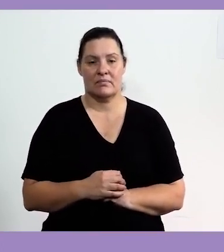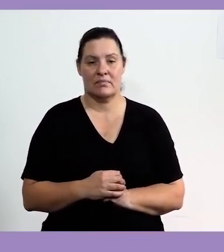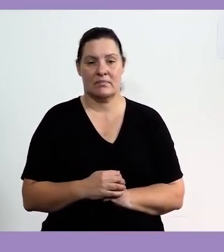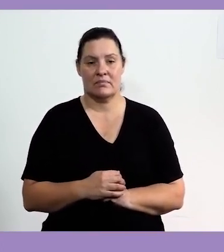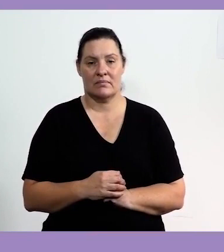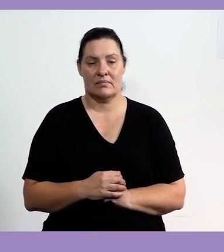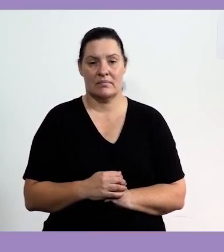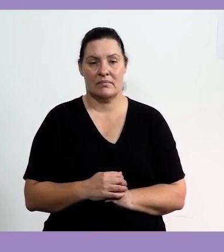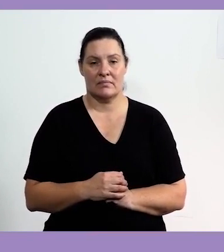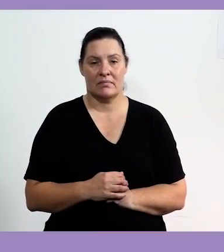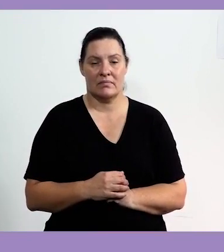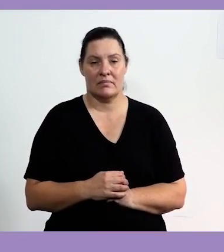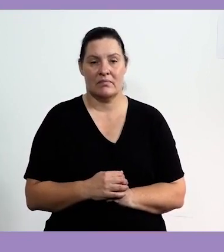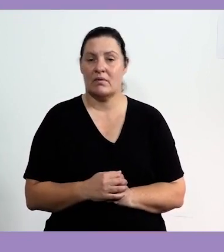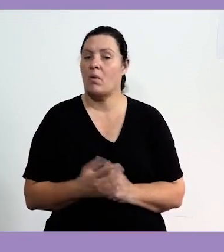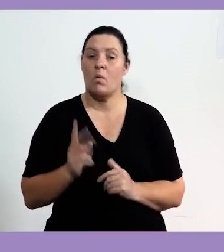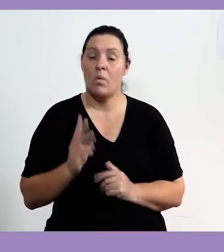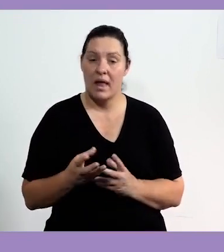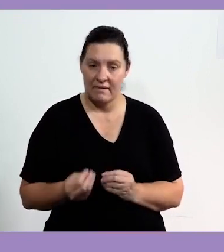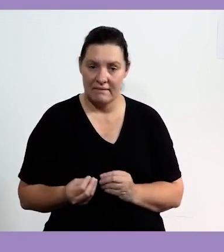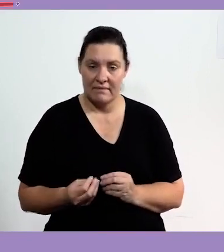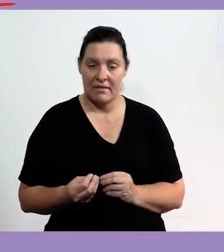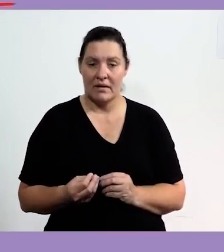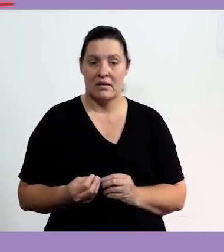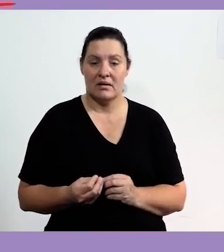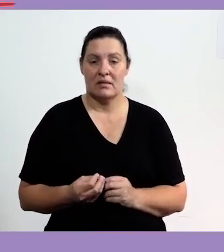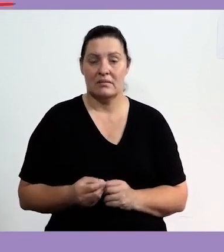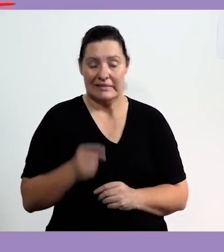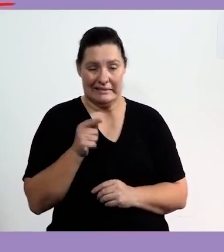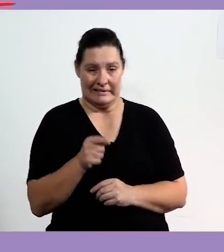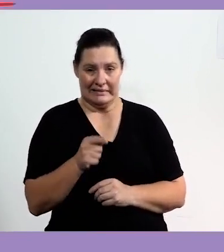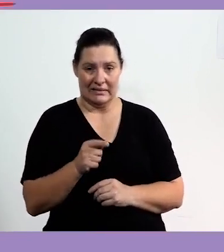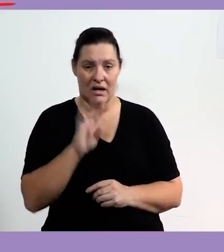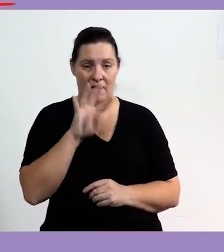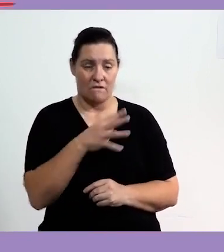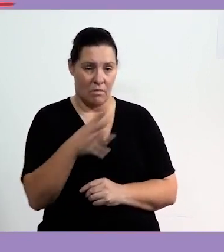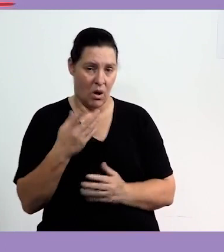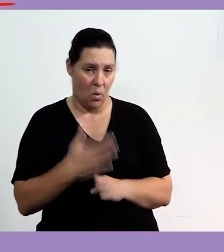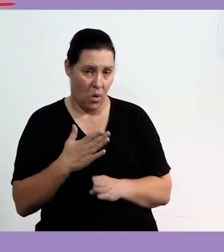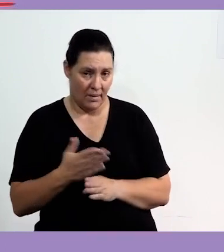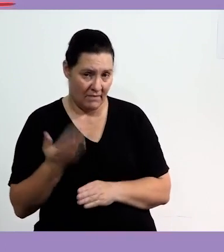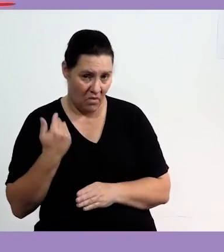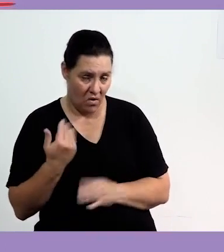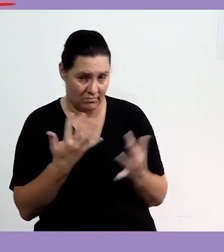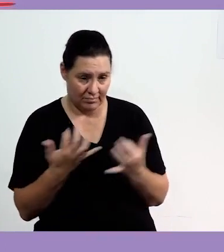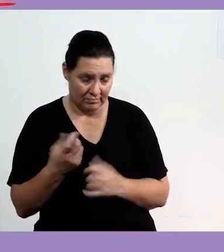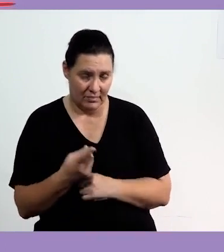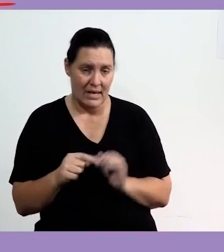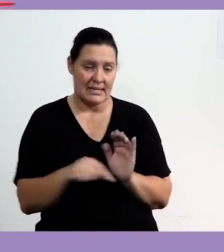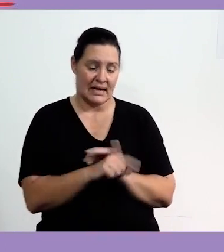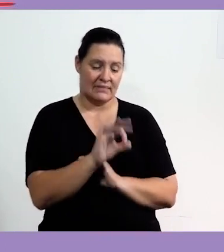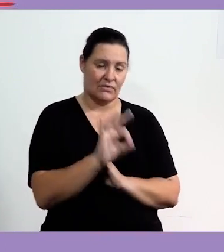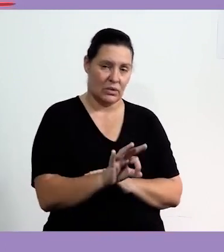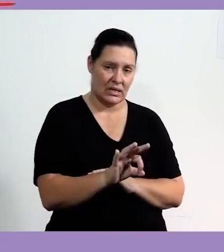25. And we are going to just take this formula that we were working with here and